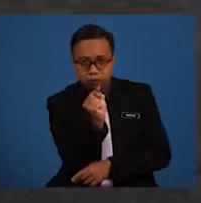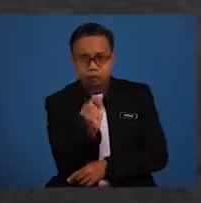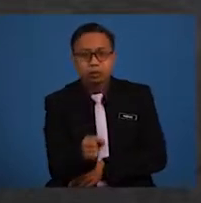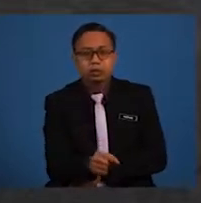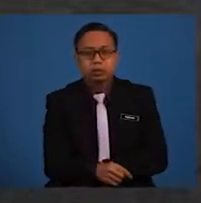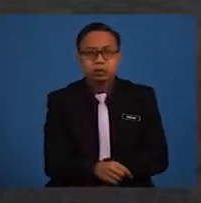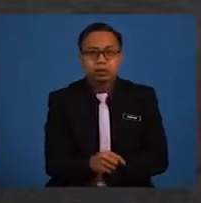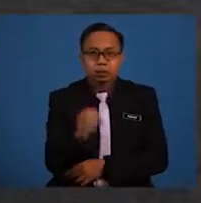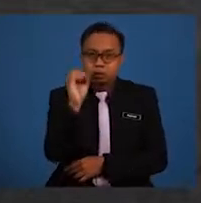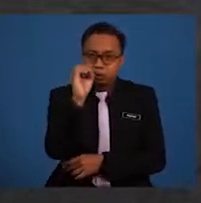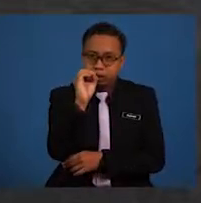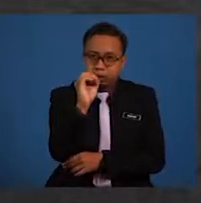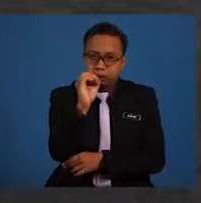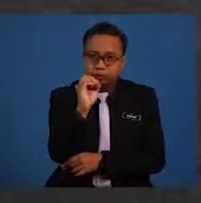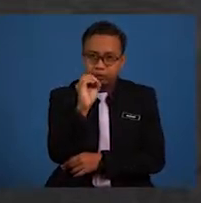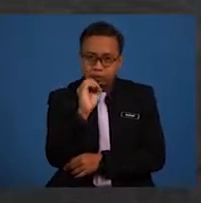colon,